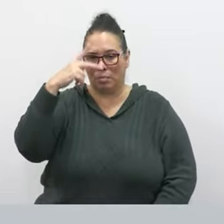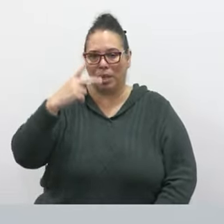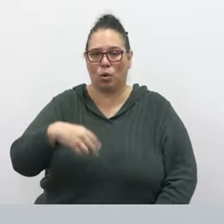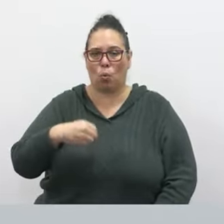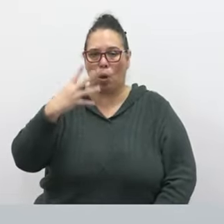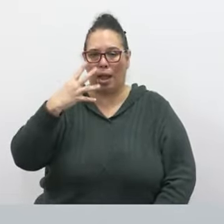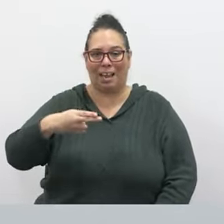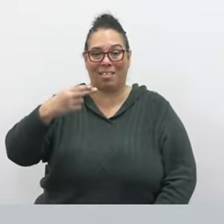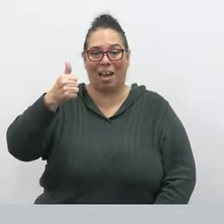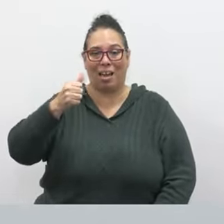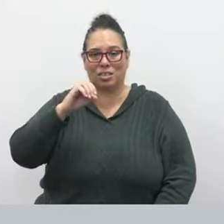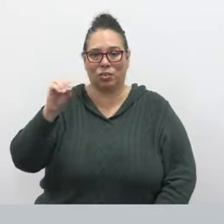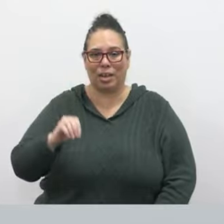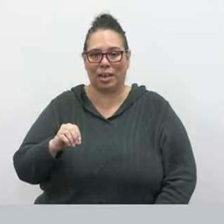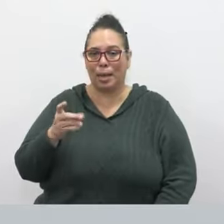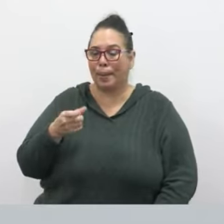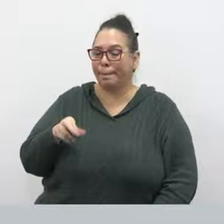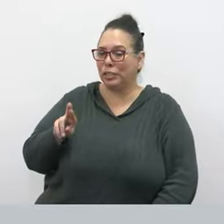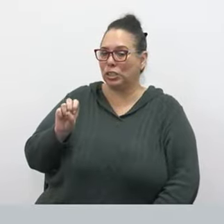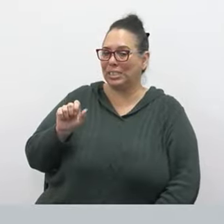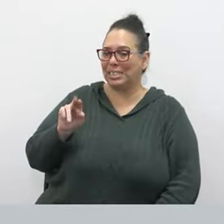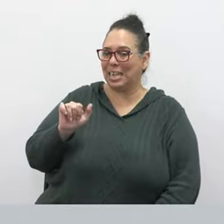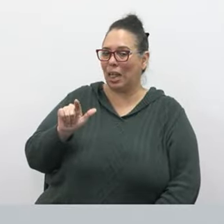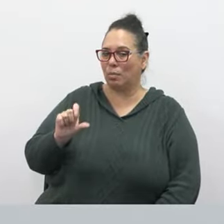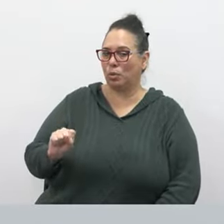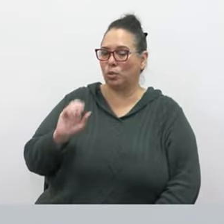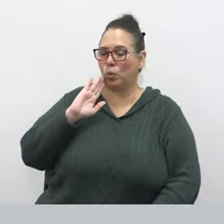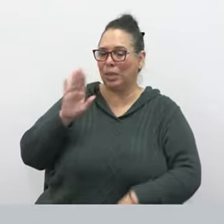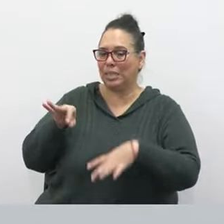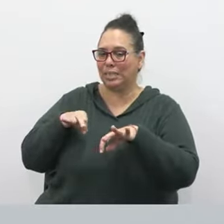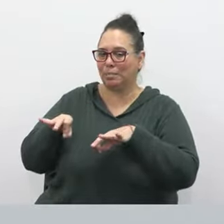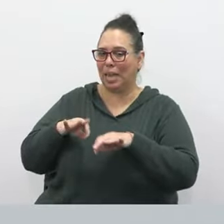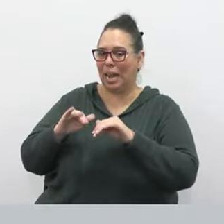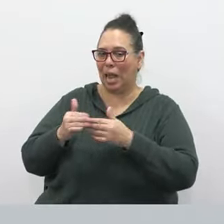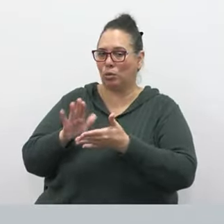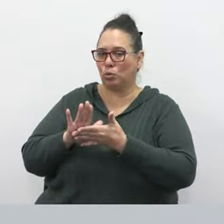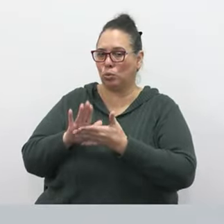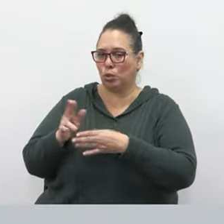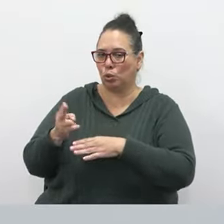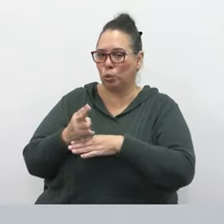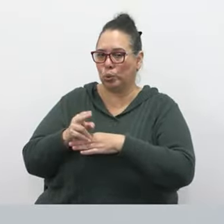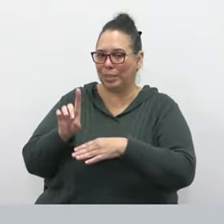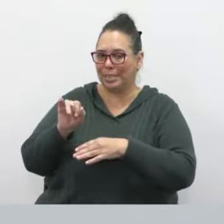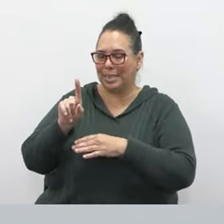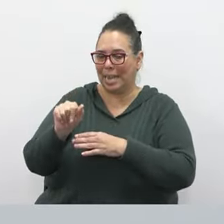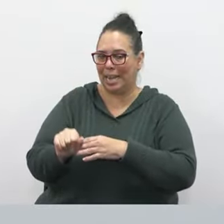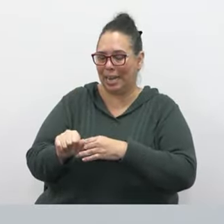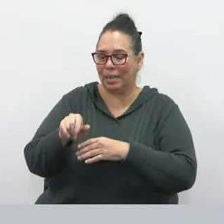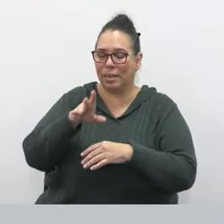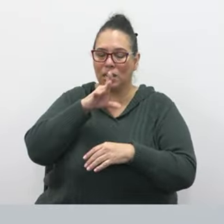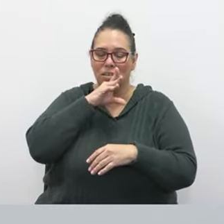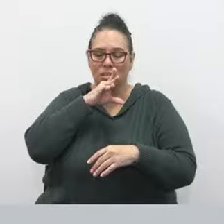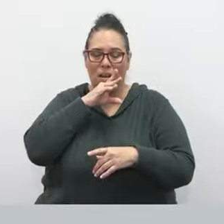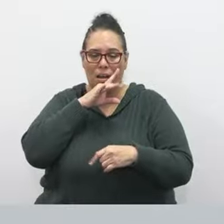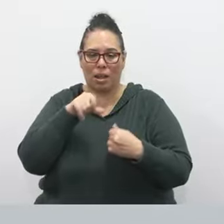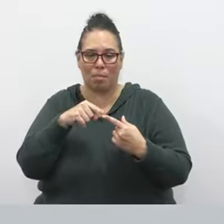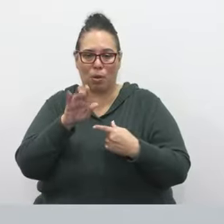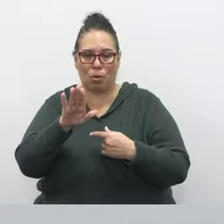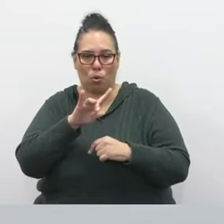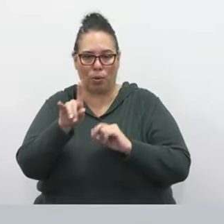And then Mr. Samuels in a moment, as he's giving greater context about how schools are using this data, can speak to some of what you're asking